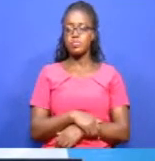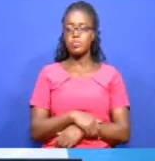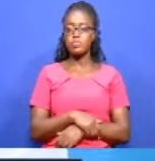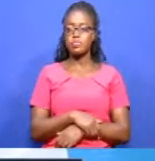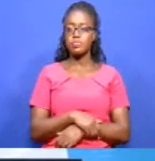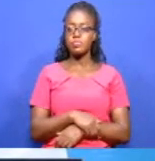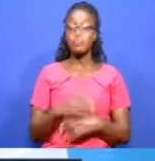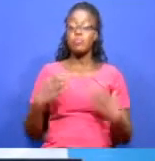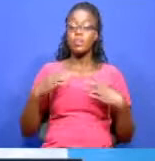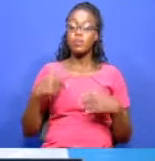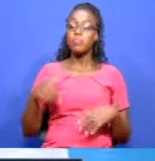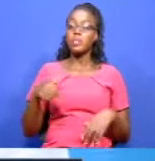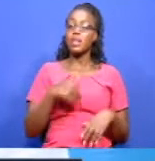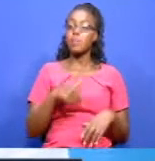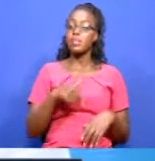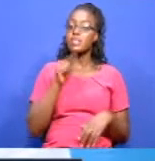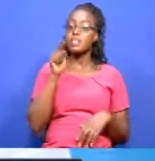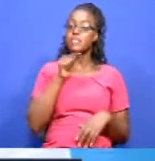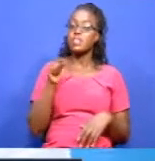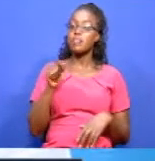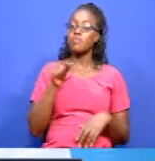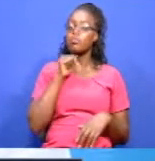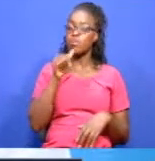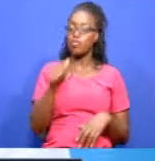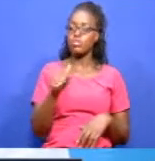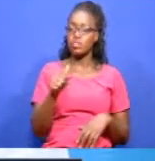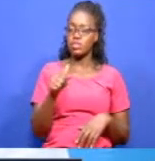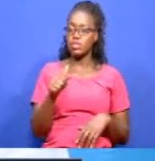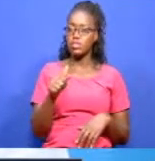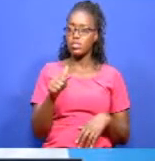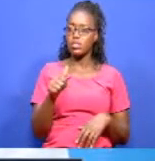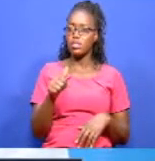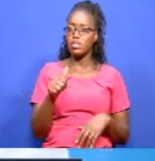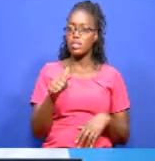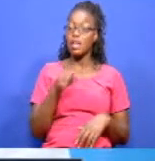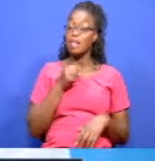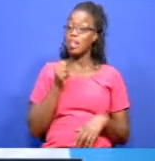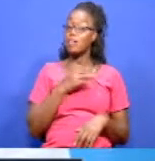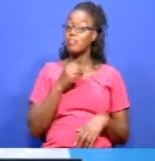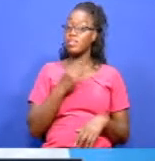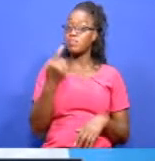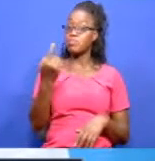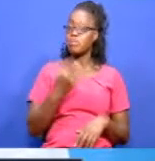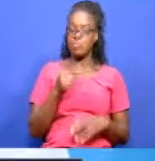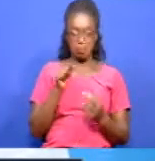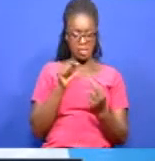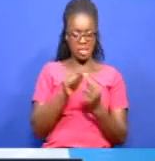Our people should therefore not be afraid to come out for testing.